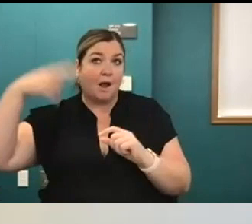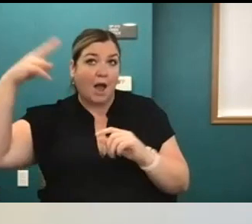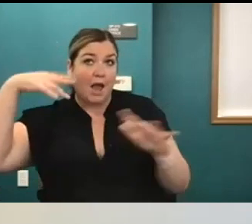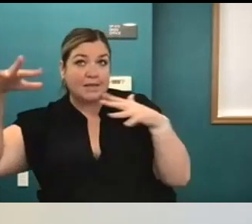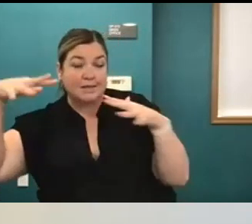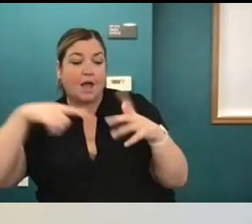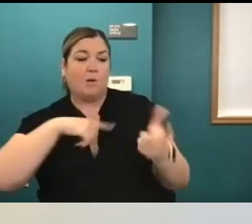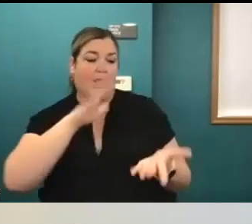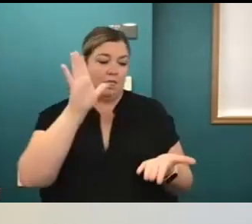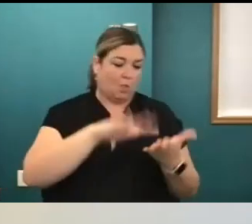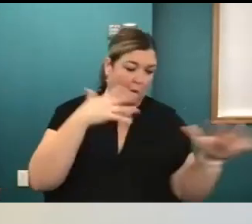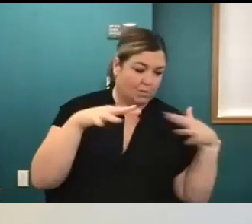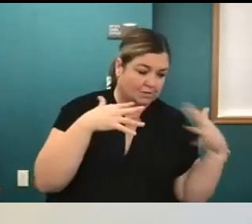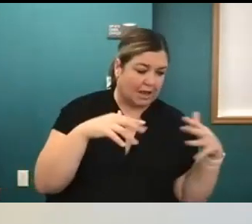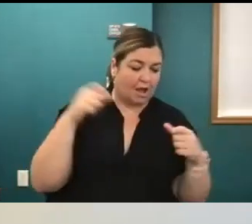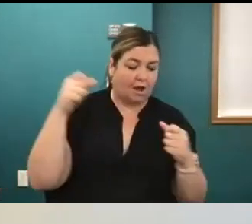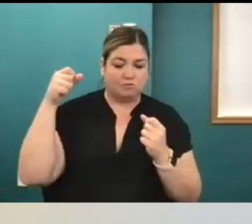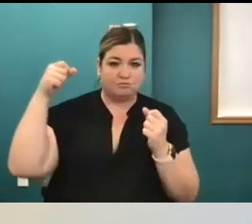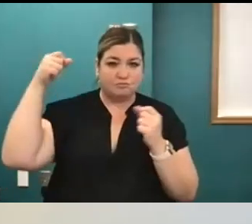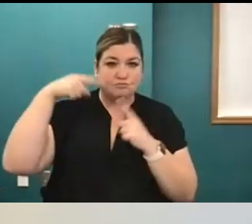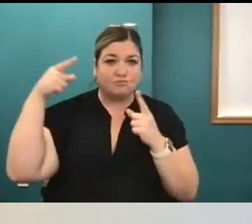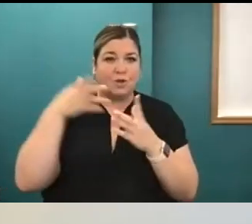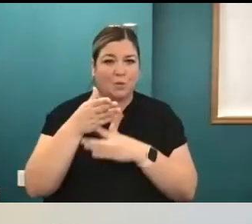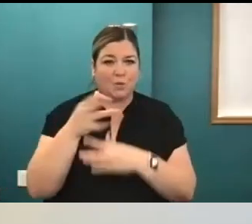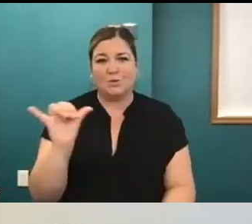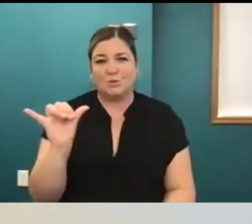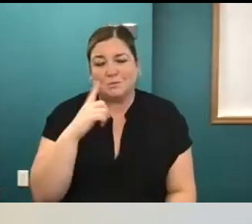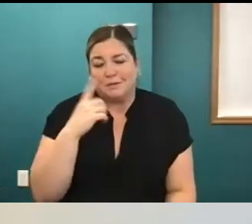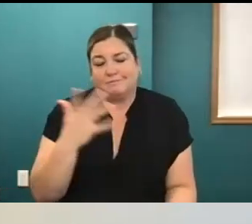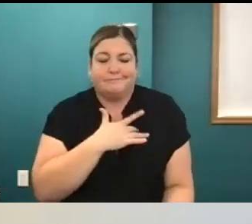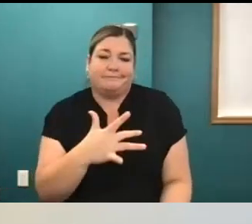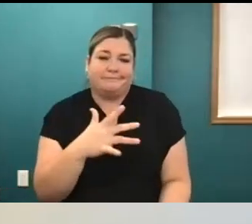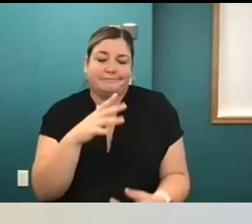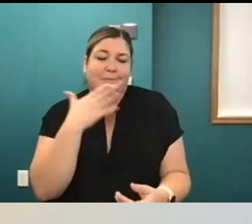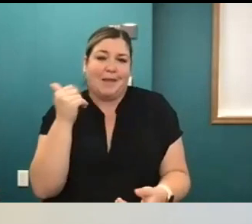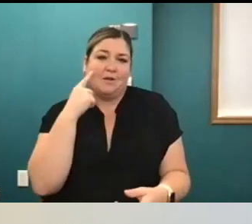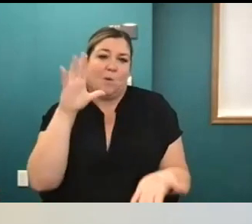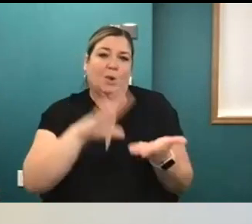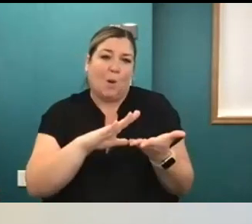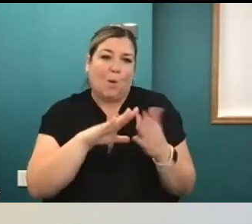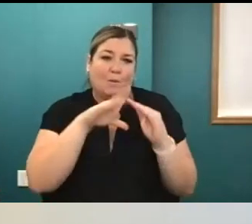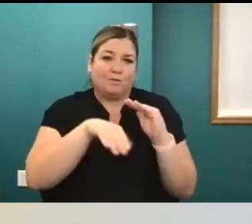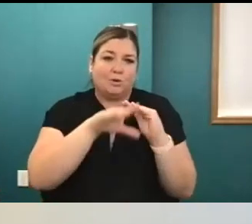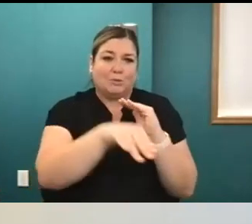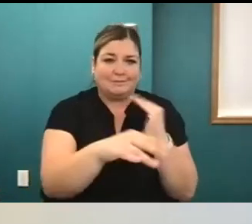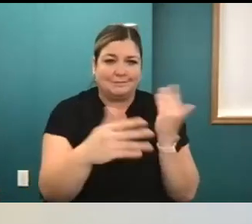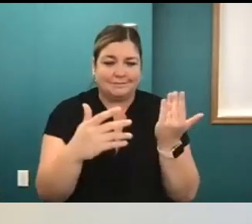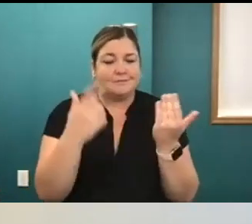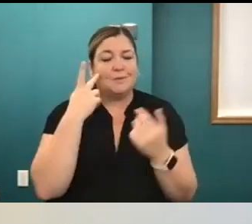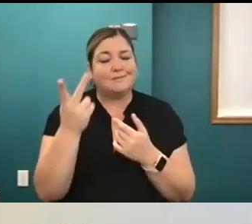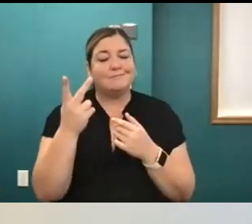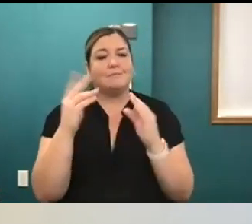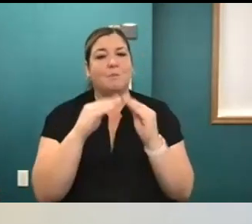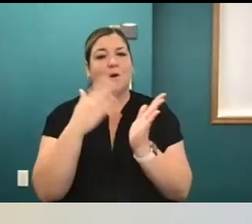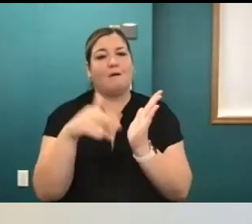able to translate through pretty easily, just given the nature of low frequencies. So it is a great option. And again, I think you're seeing more and more of this as